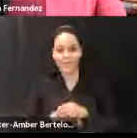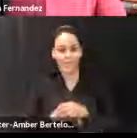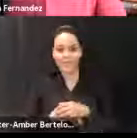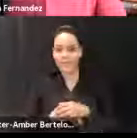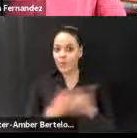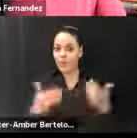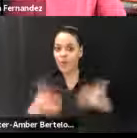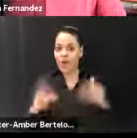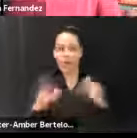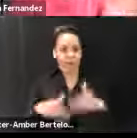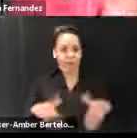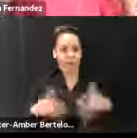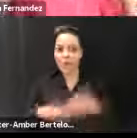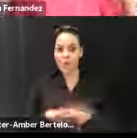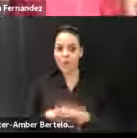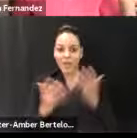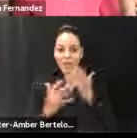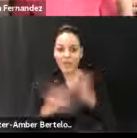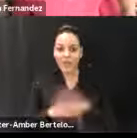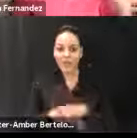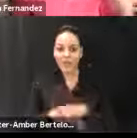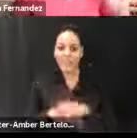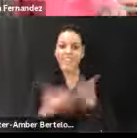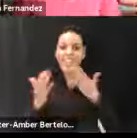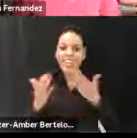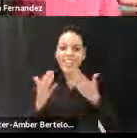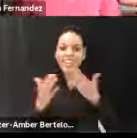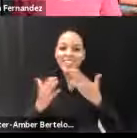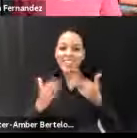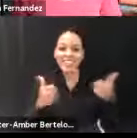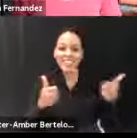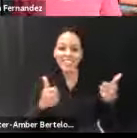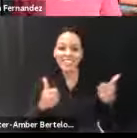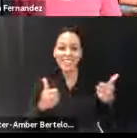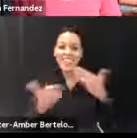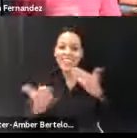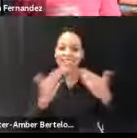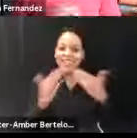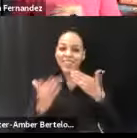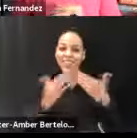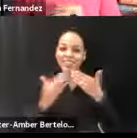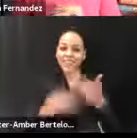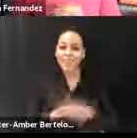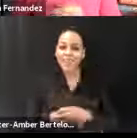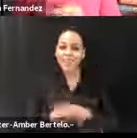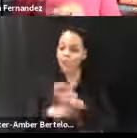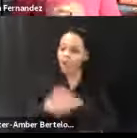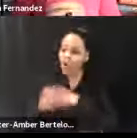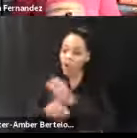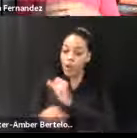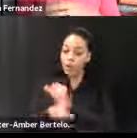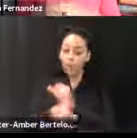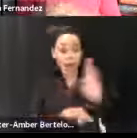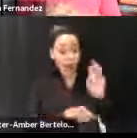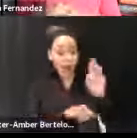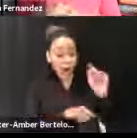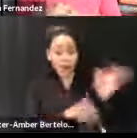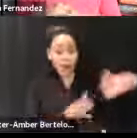dimension. Thank you. Thank you. Thank you, everybody. Mariposa, for the hard work. Robert,